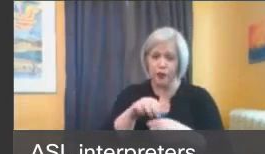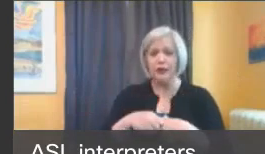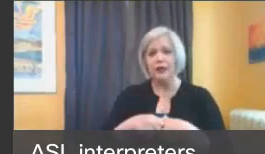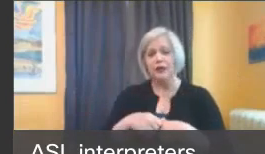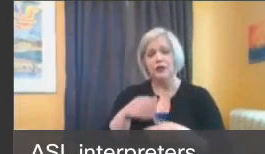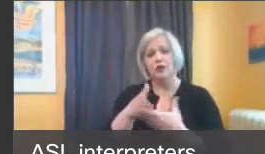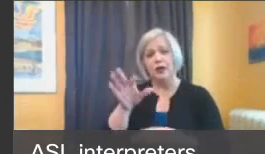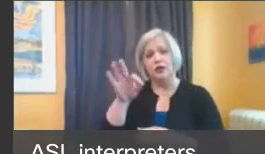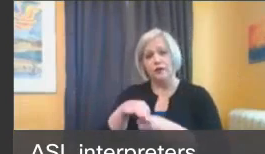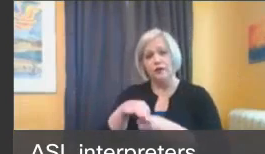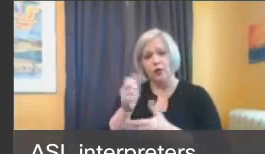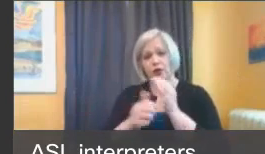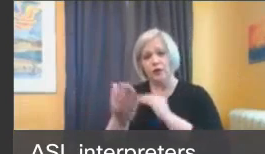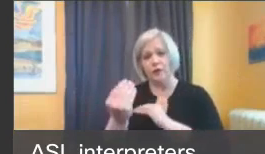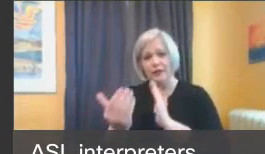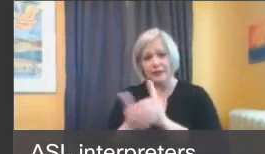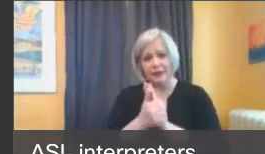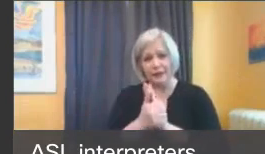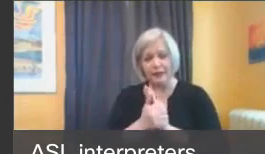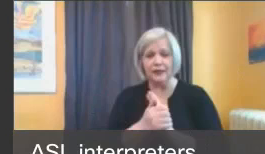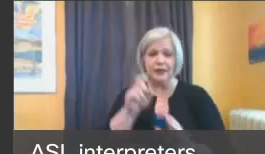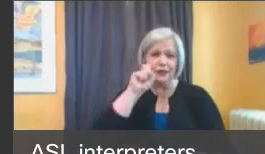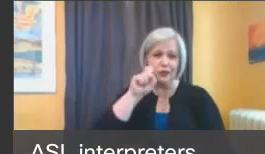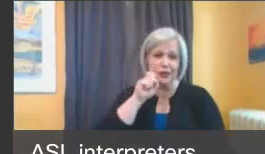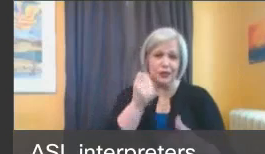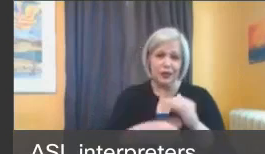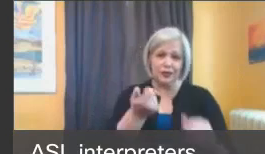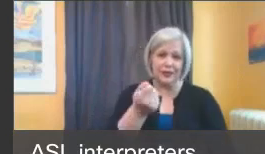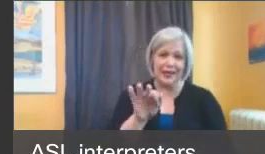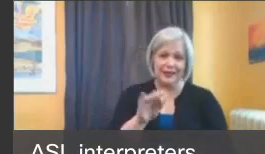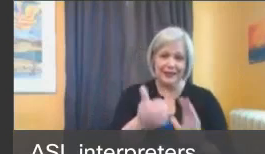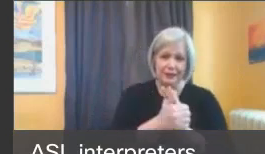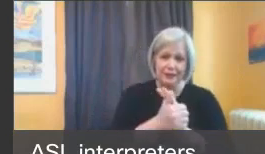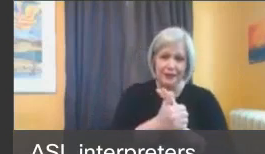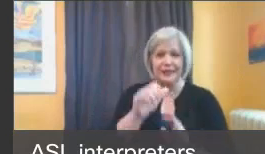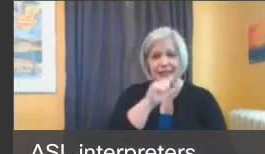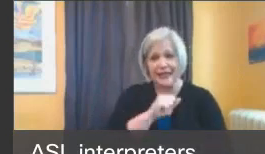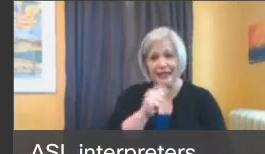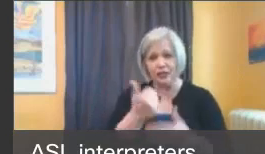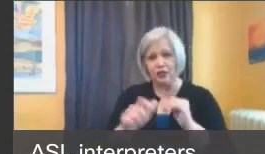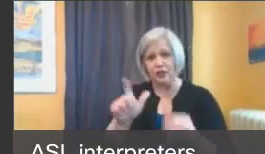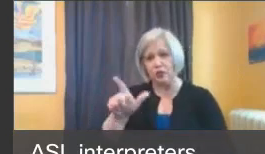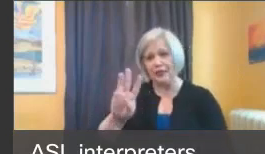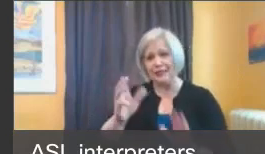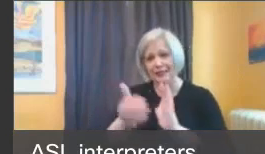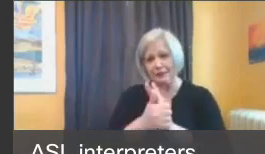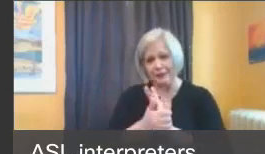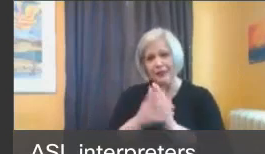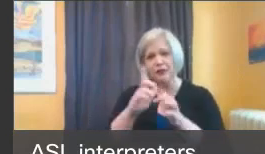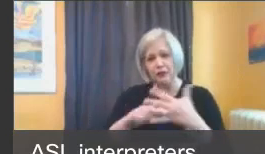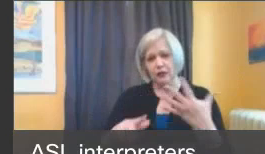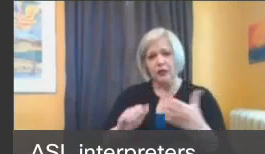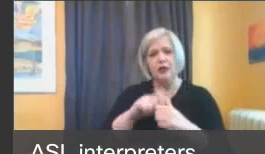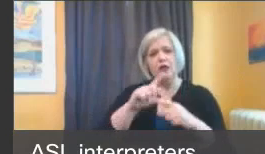generally under the 14th Amendment, gender under the 19th Amendment, age under the 26th Amendment, and so on, right? So there are specific grants